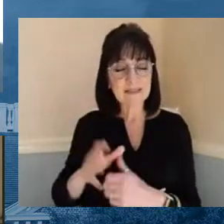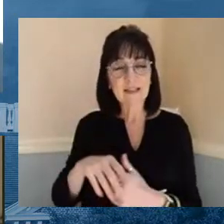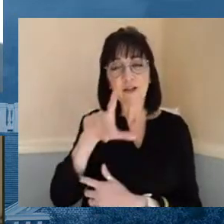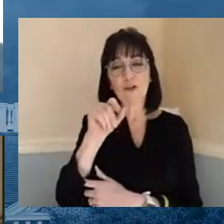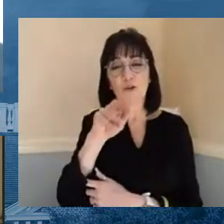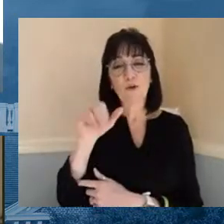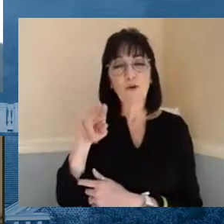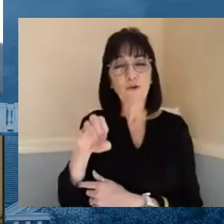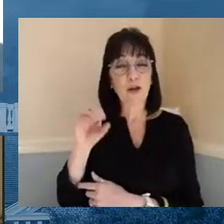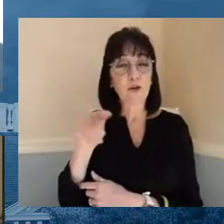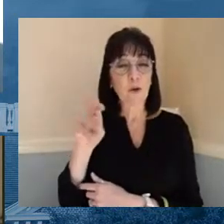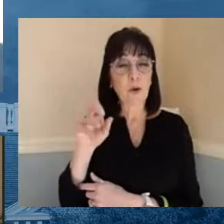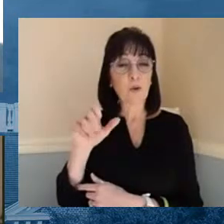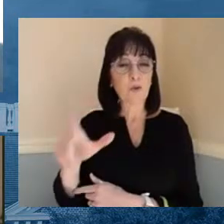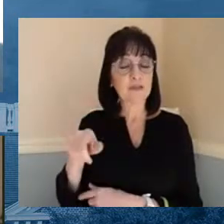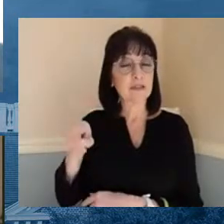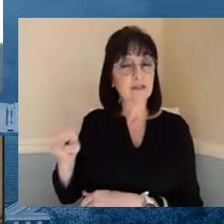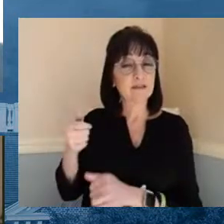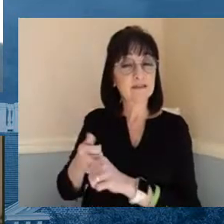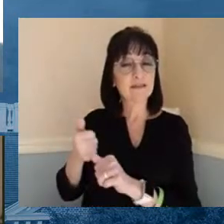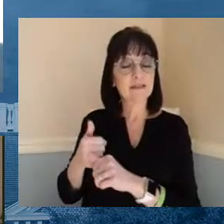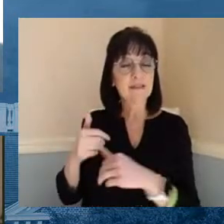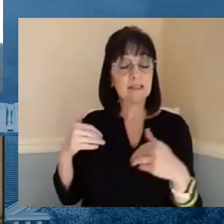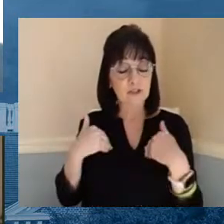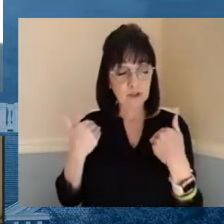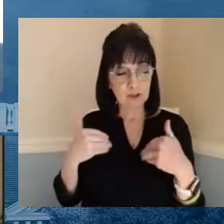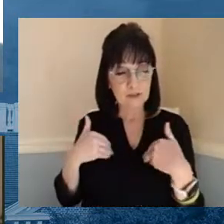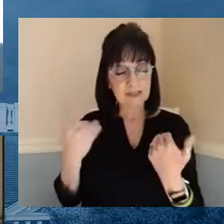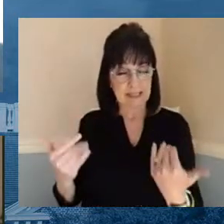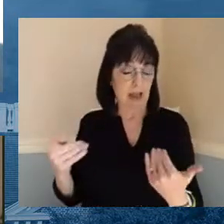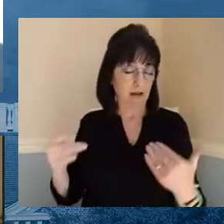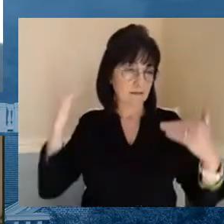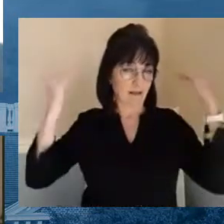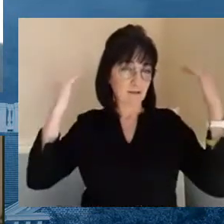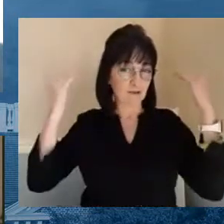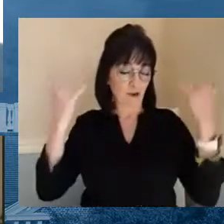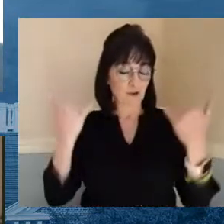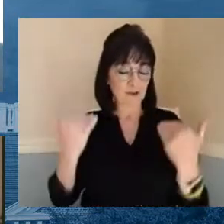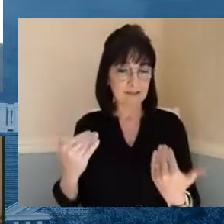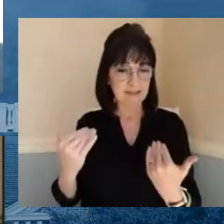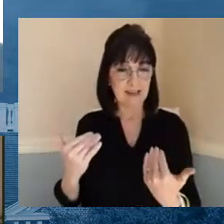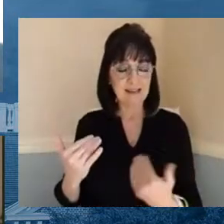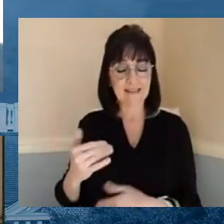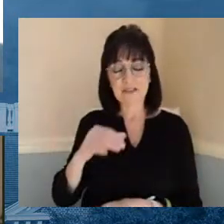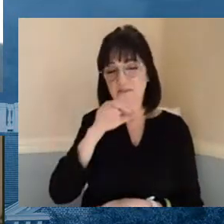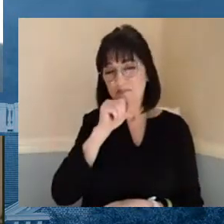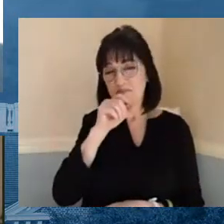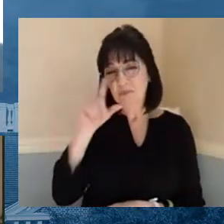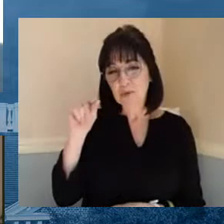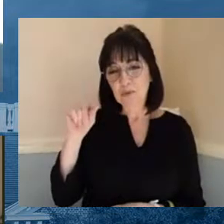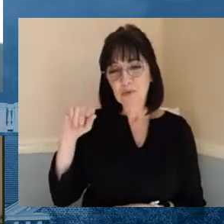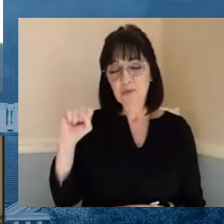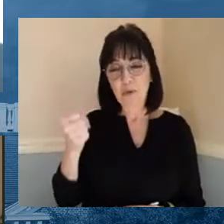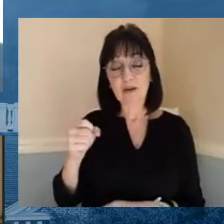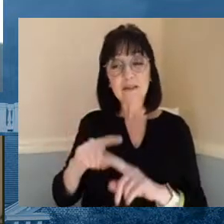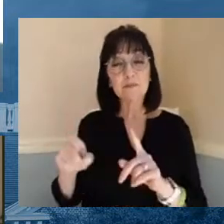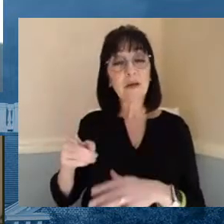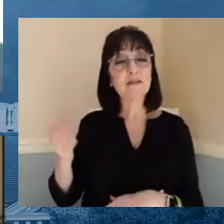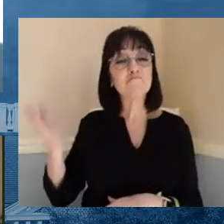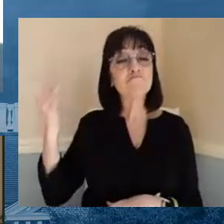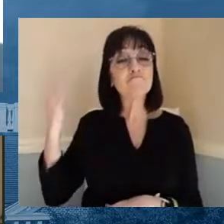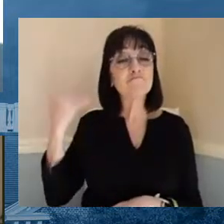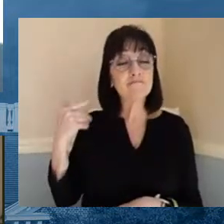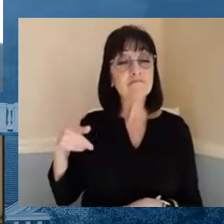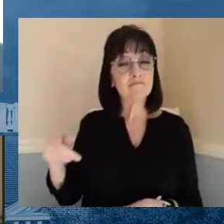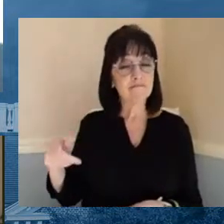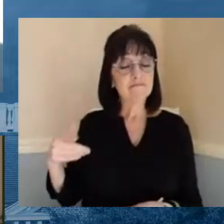when Lorraine was young, she's an adult now in her mid to late 20s. She used to